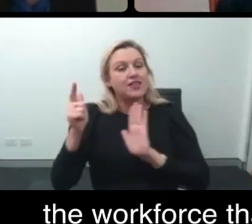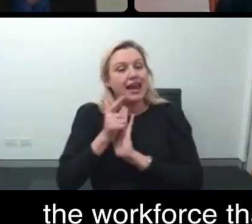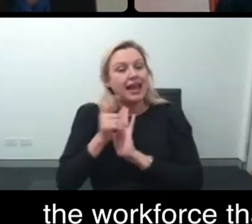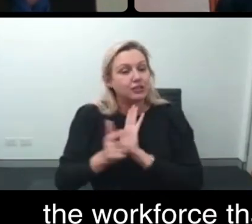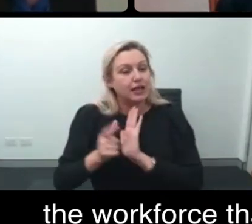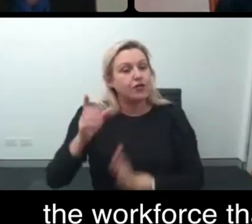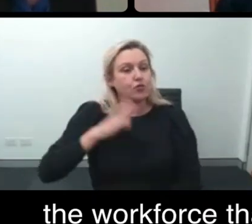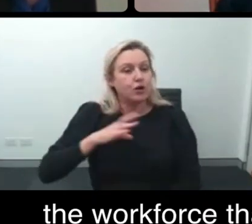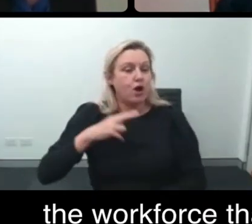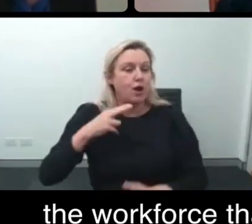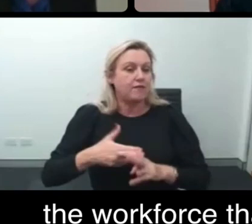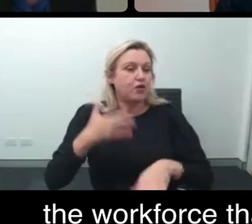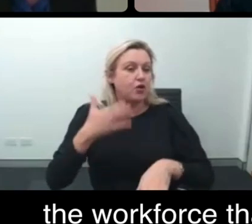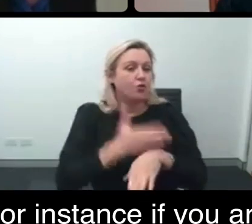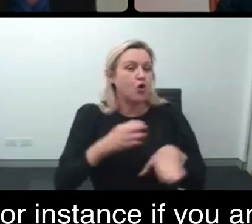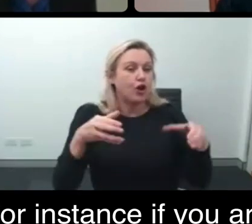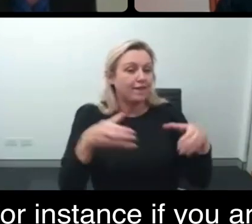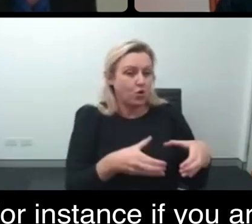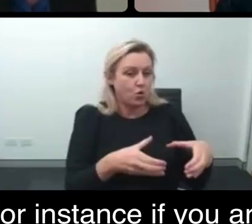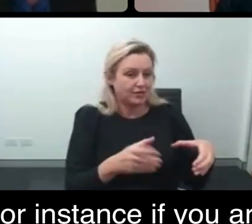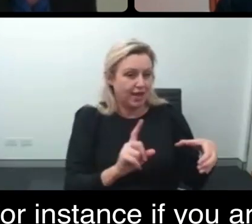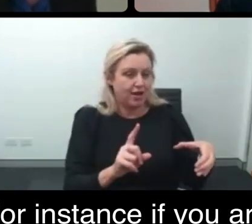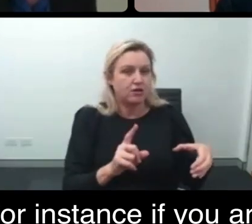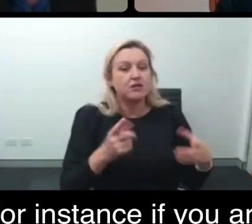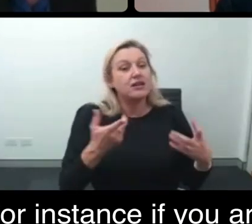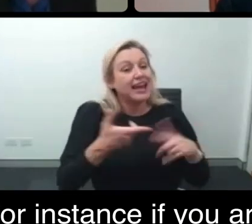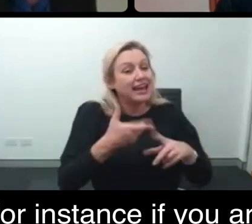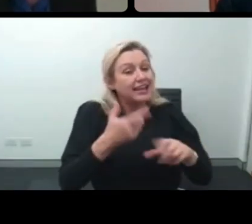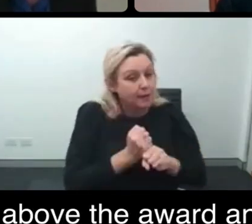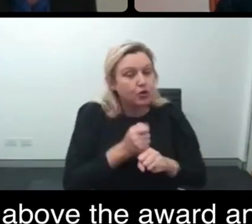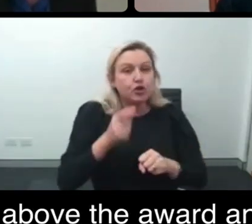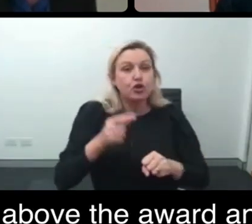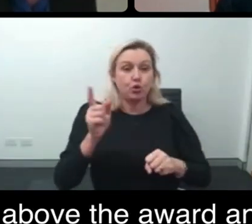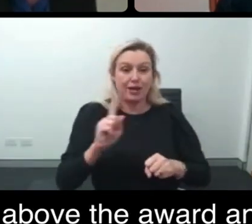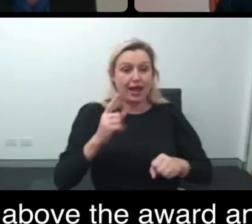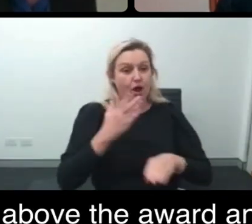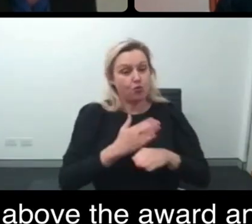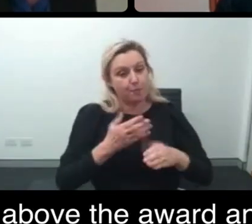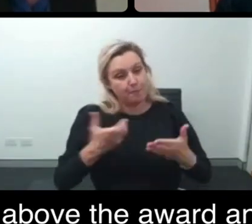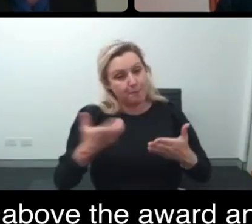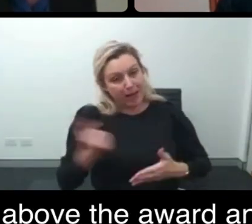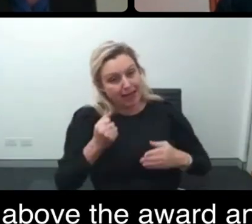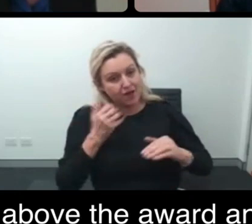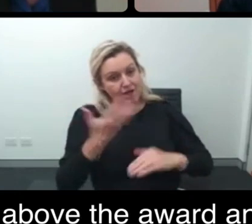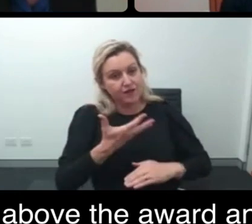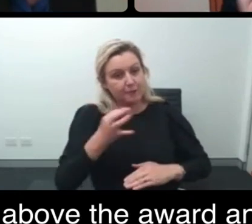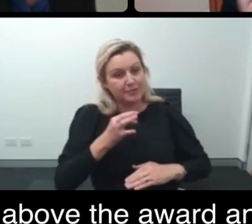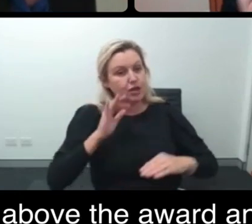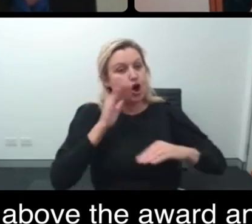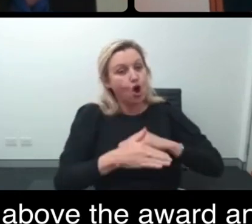of the workforce that you currently have. So for instance, if you are currently paying more than 15% above the